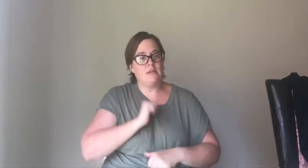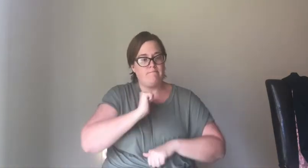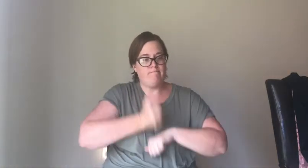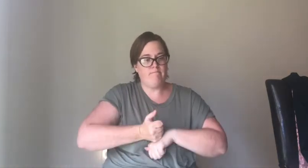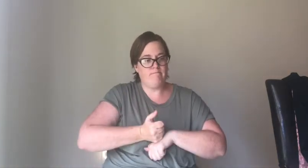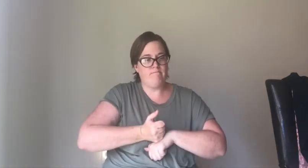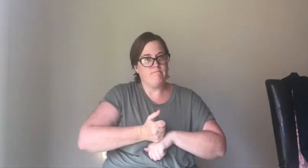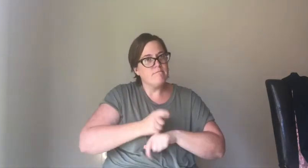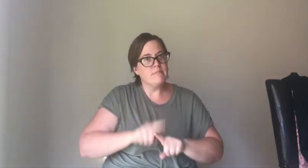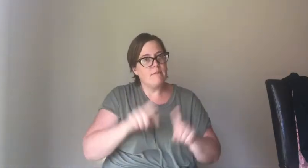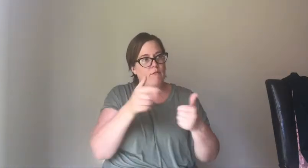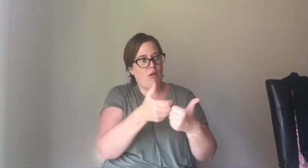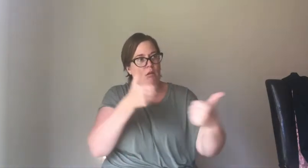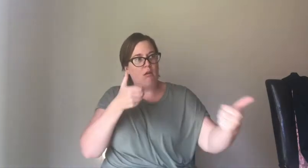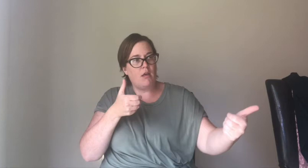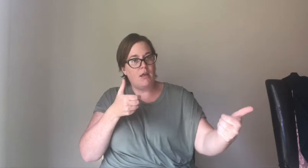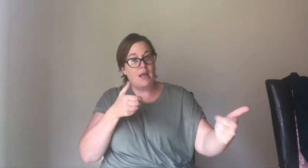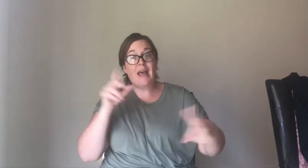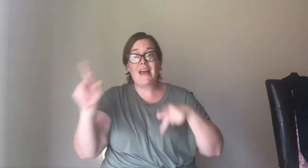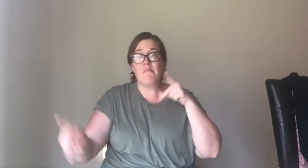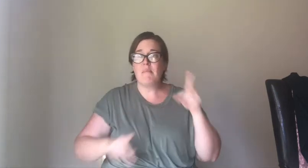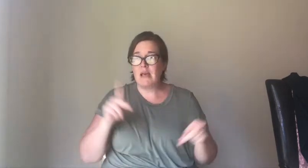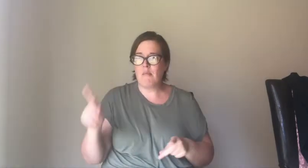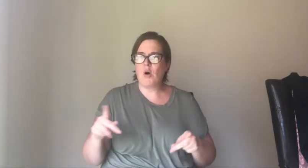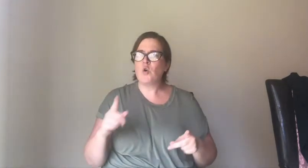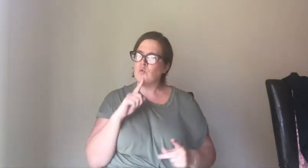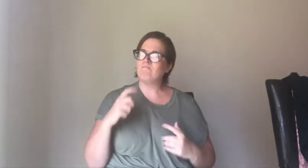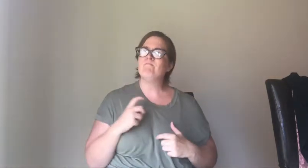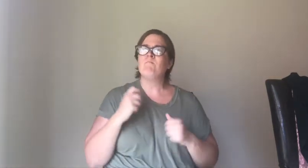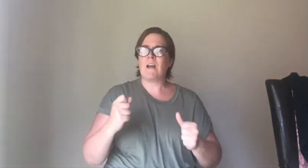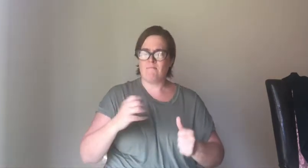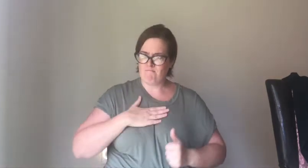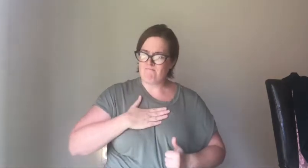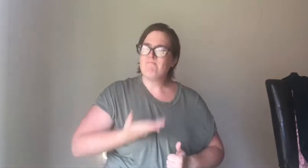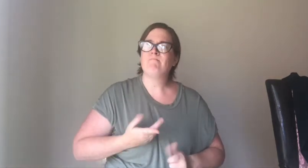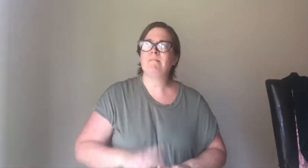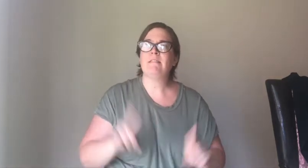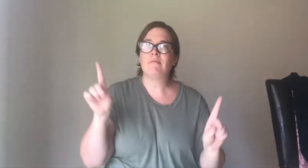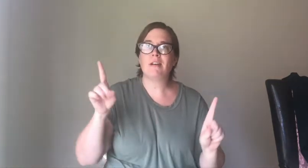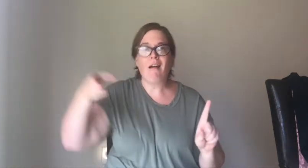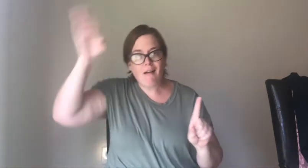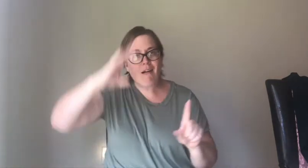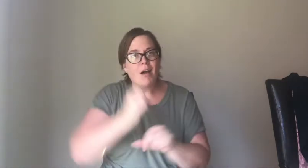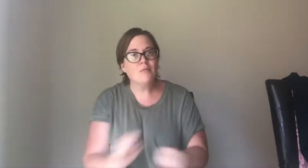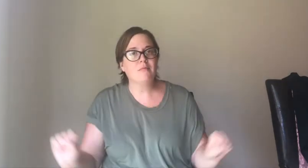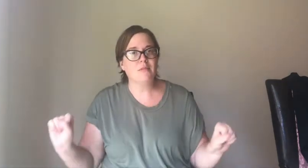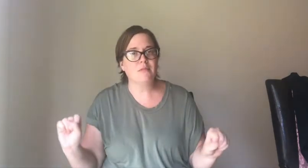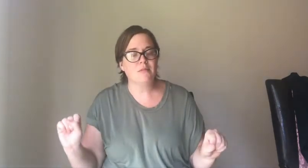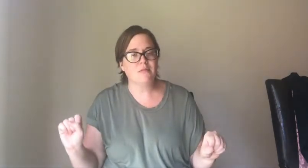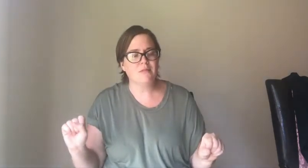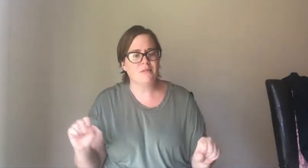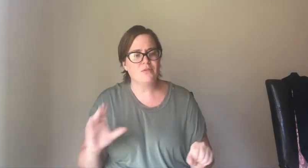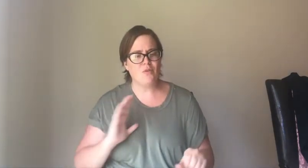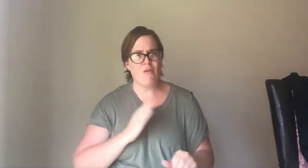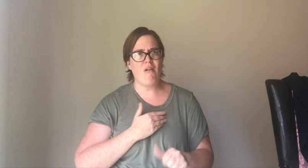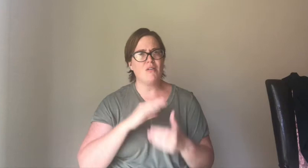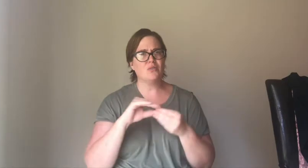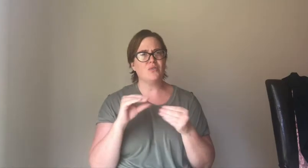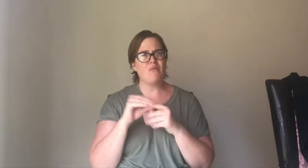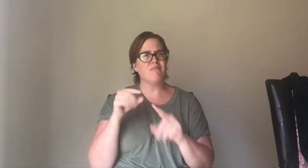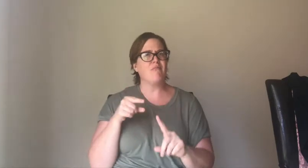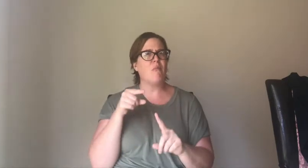my people. God doesn't always change the system. Sometimes the system has to die because it doesn't